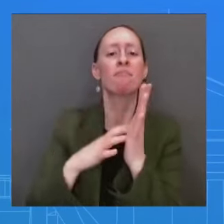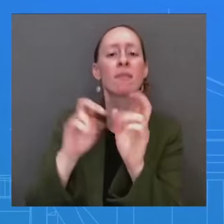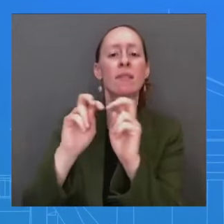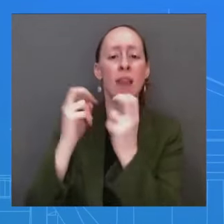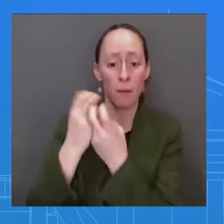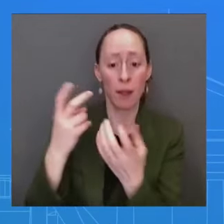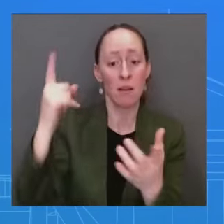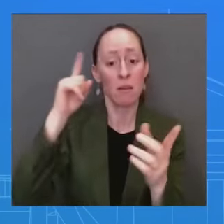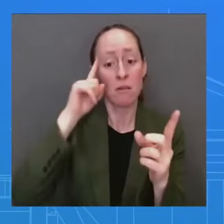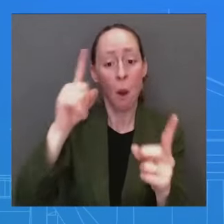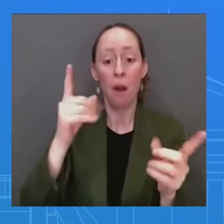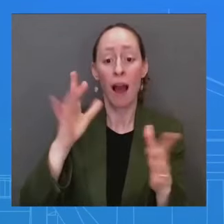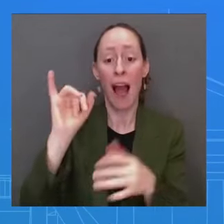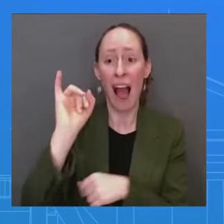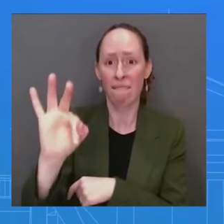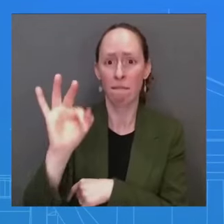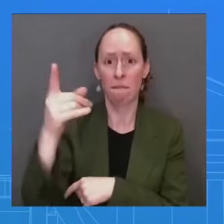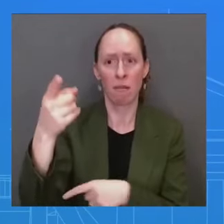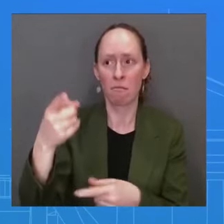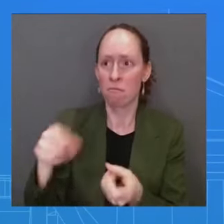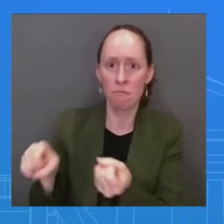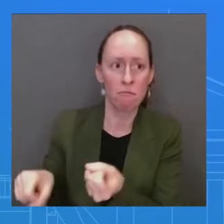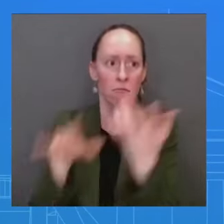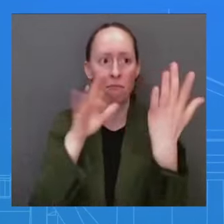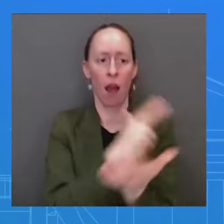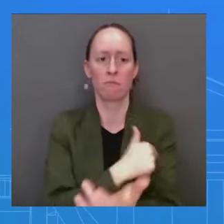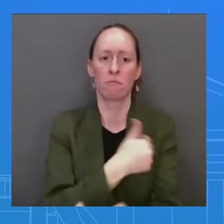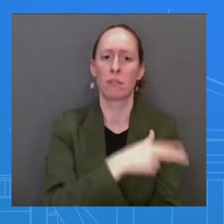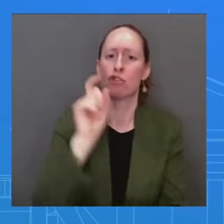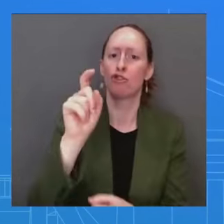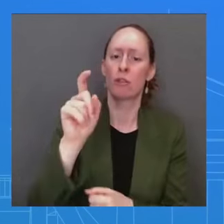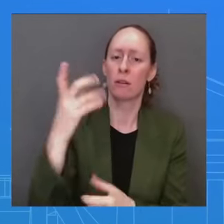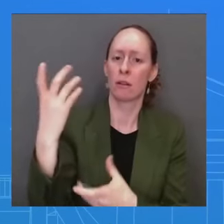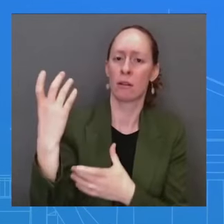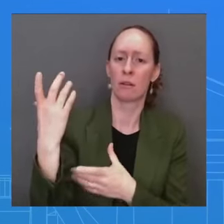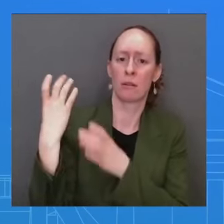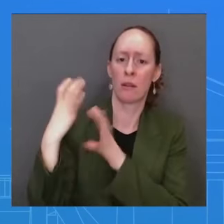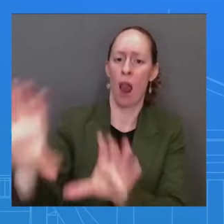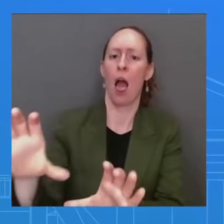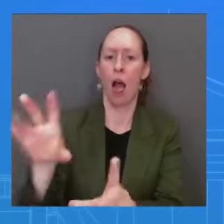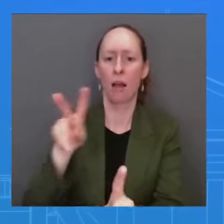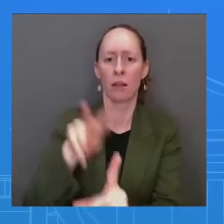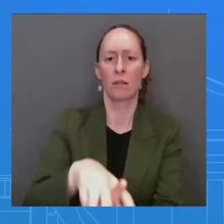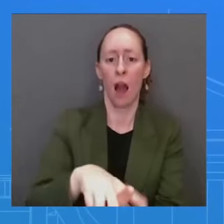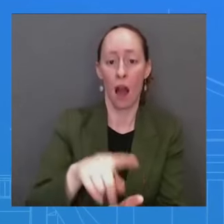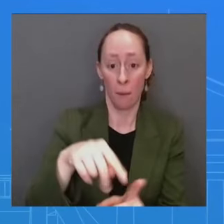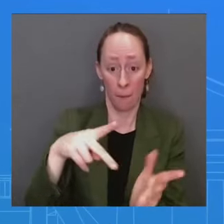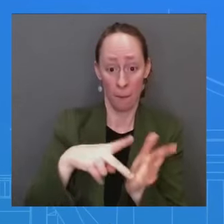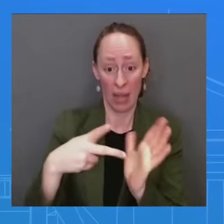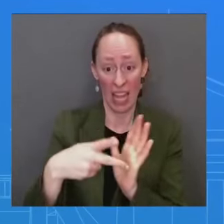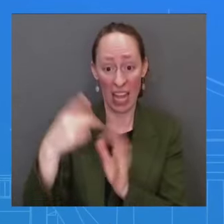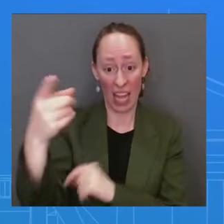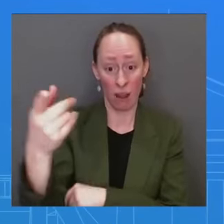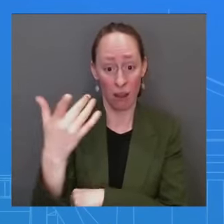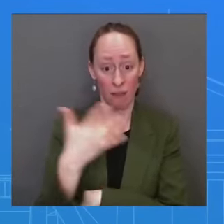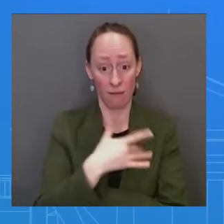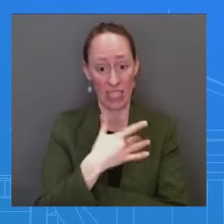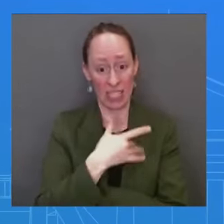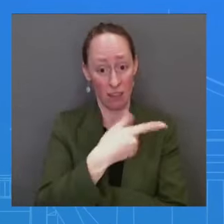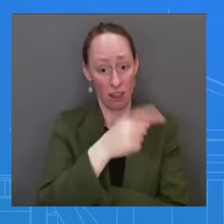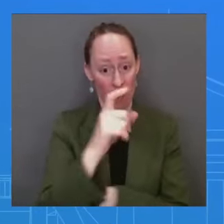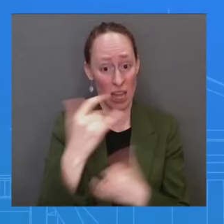know, Secretary Austin is still hospitalized, does the White House believe he should be delegating his responsibilities now? I'm sorry, can you say that one more time? Yeah,